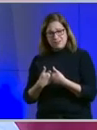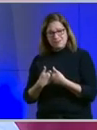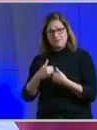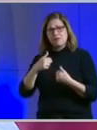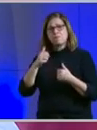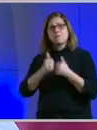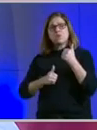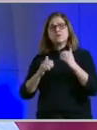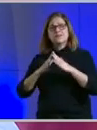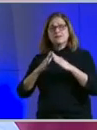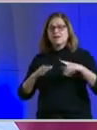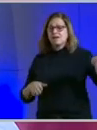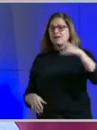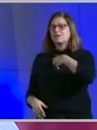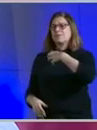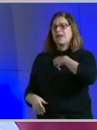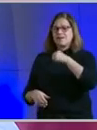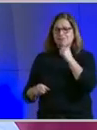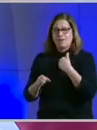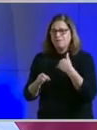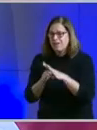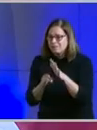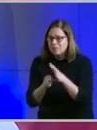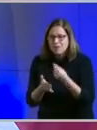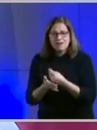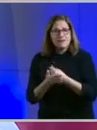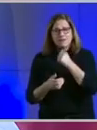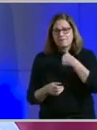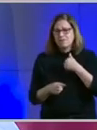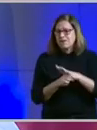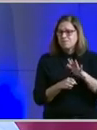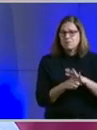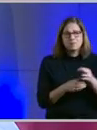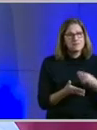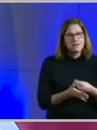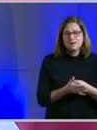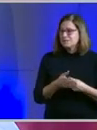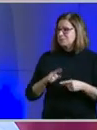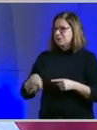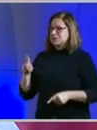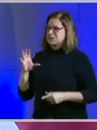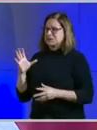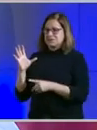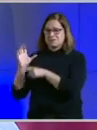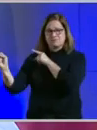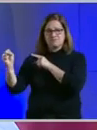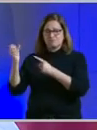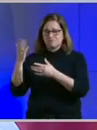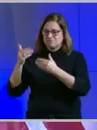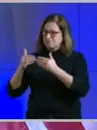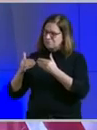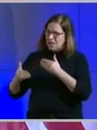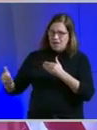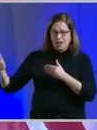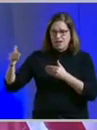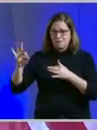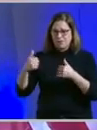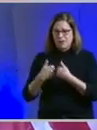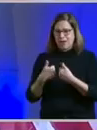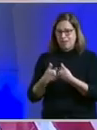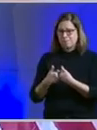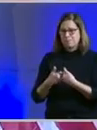many things that need to get done. But it's about prioritizing, like Mayor Williams said. Yeah. So one of the things that, I think